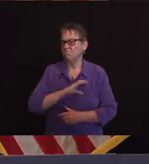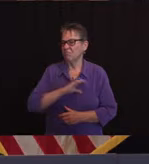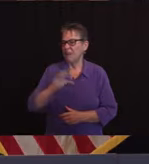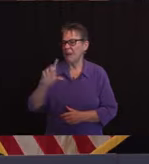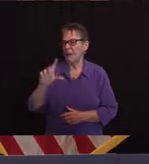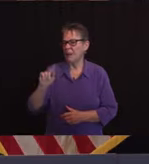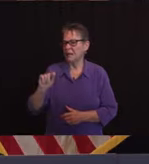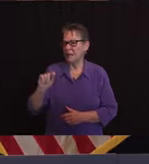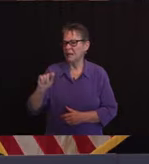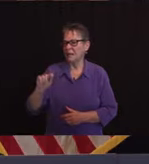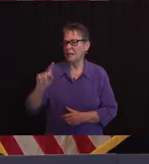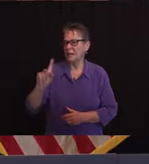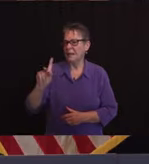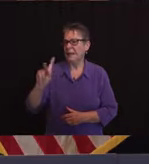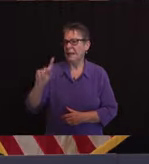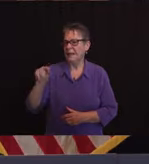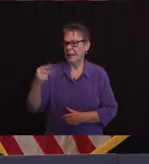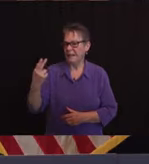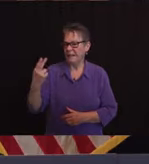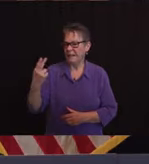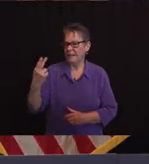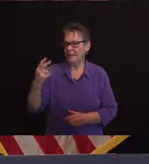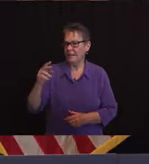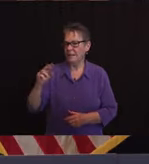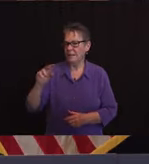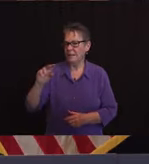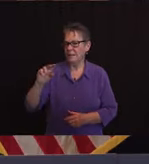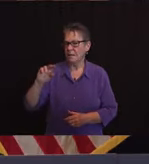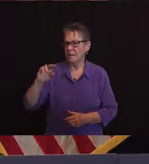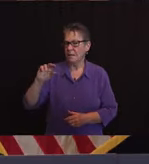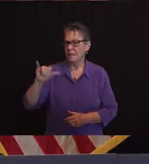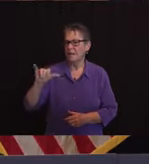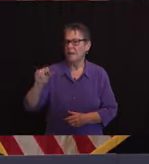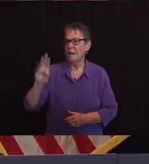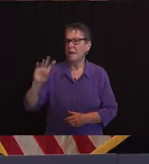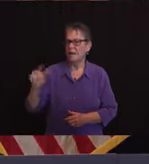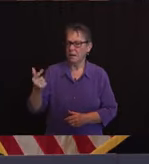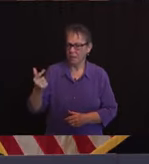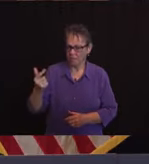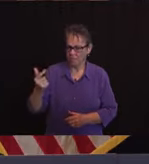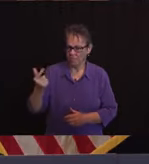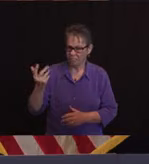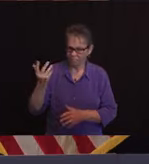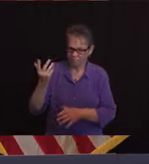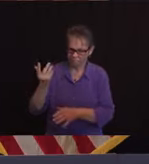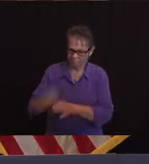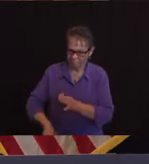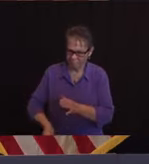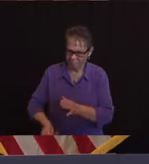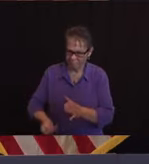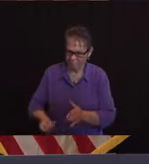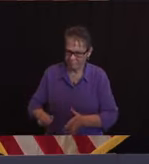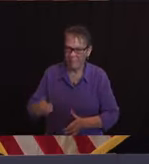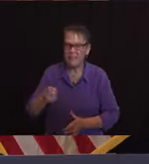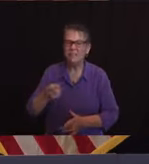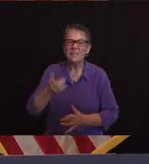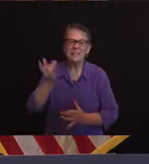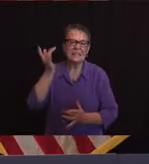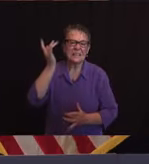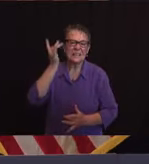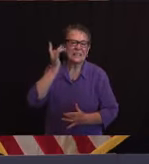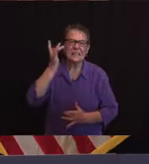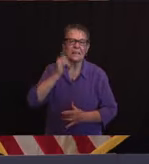Sunday, and he was, in his own words, having a great day, and just on early Friday